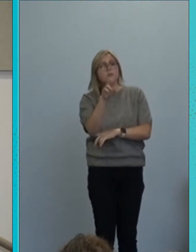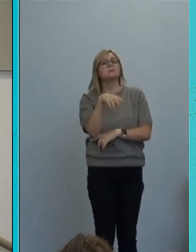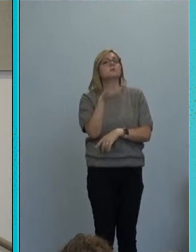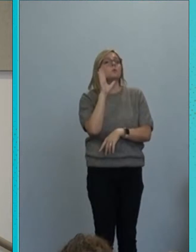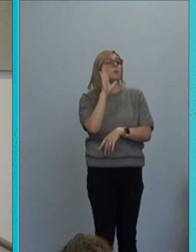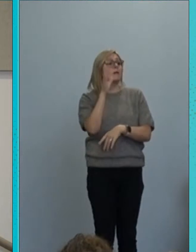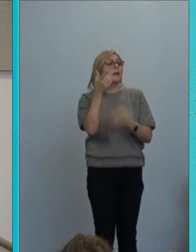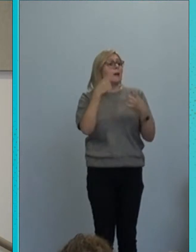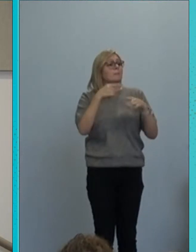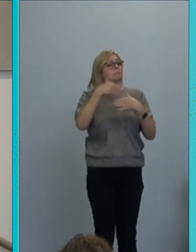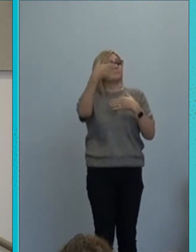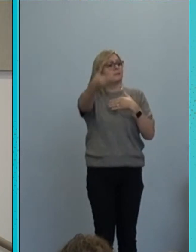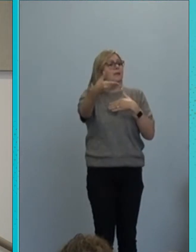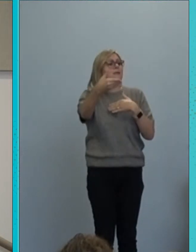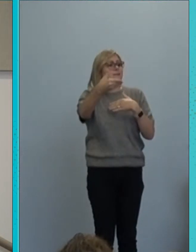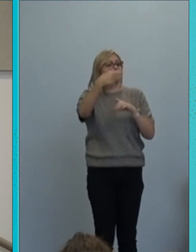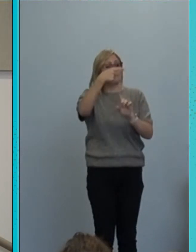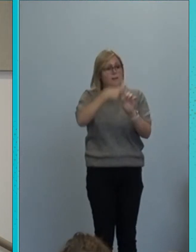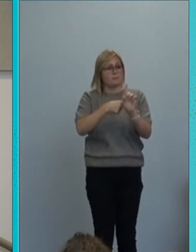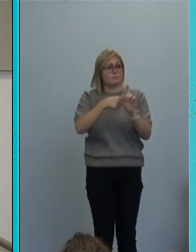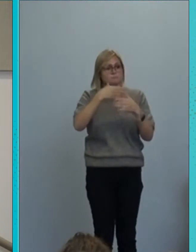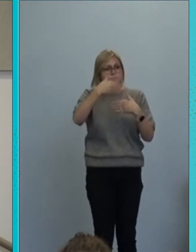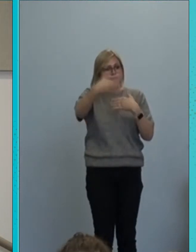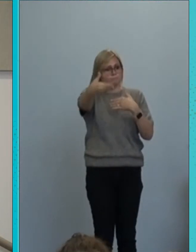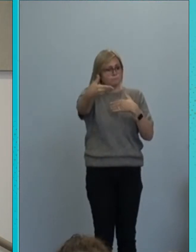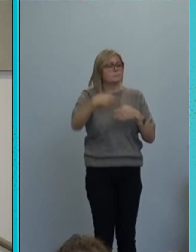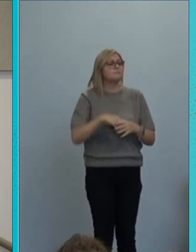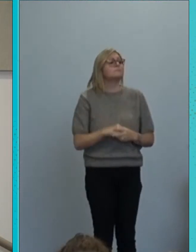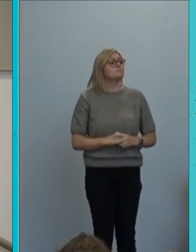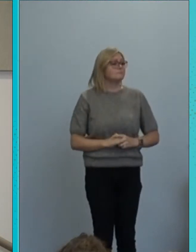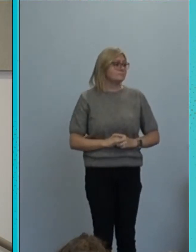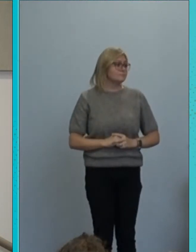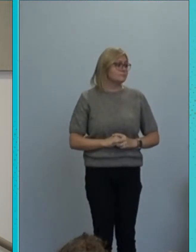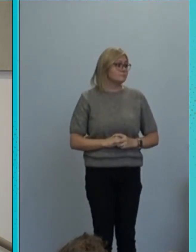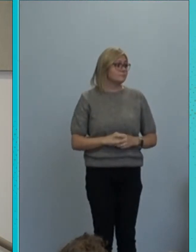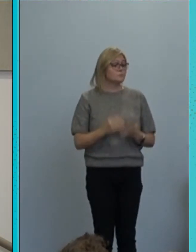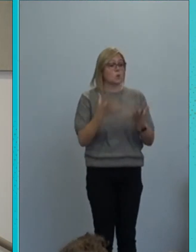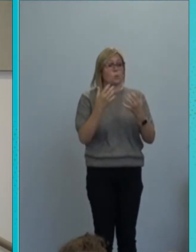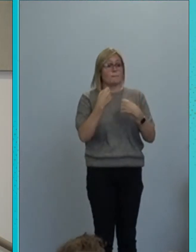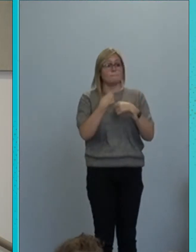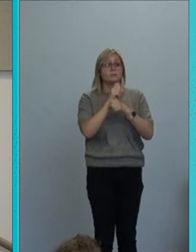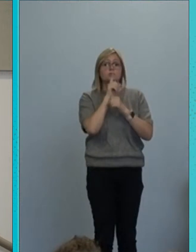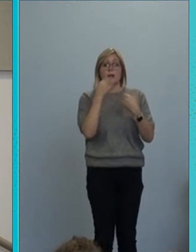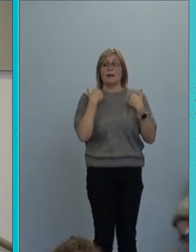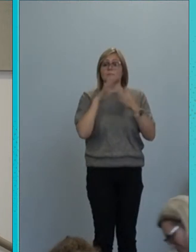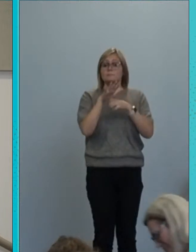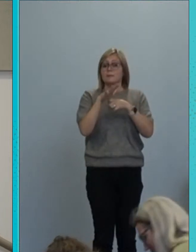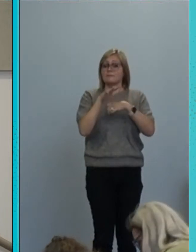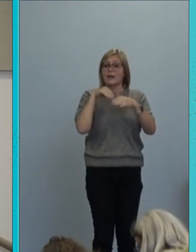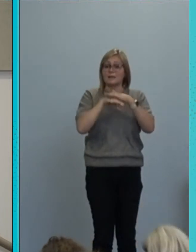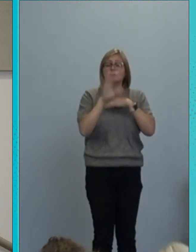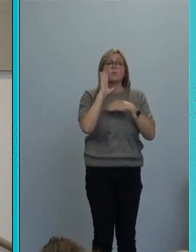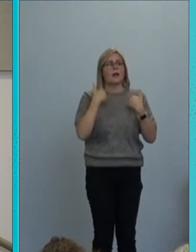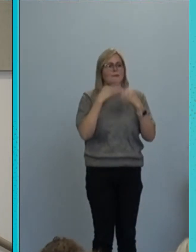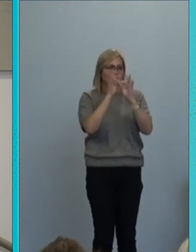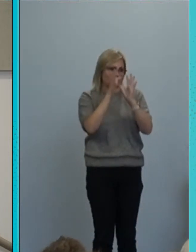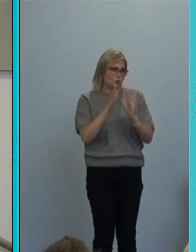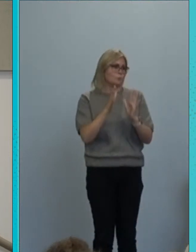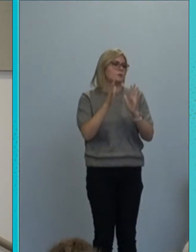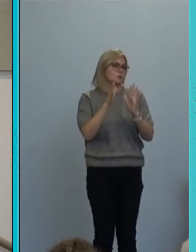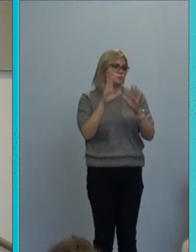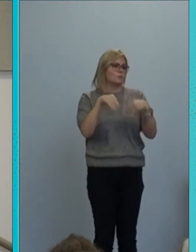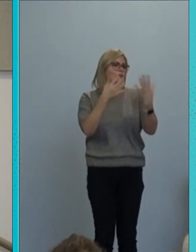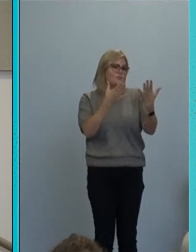over the next month. And to ensure access at all programs, they will have ASL